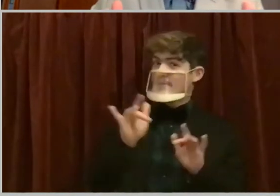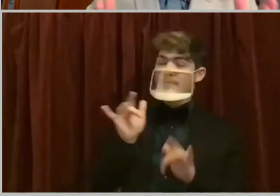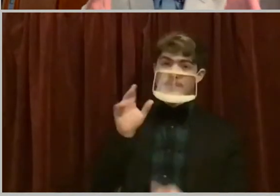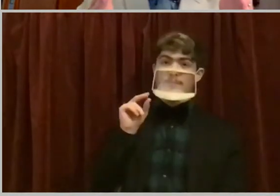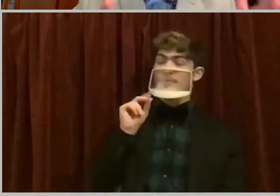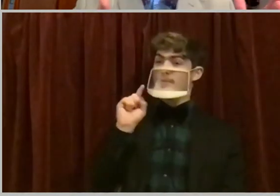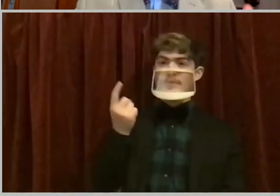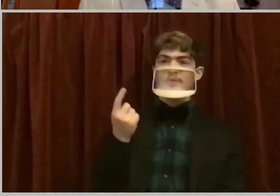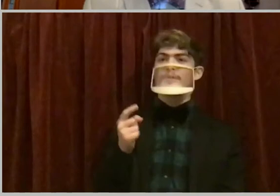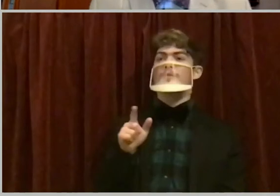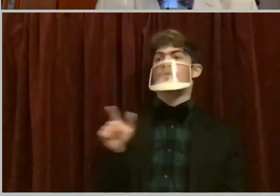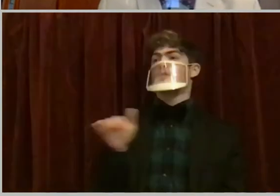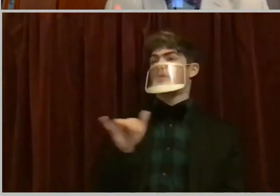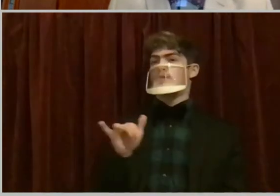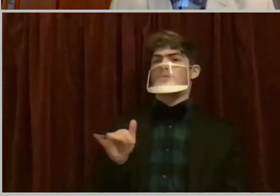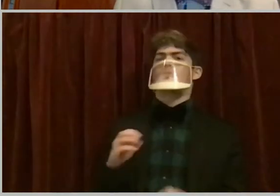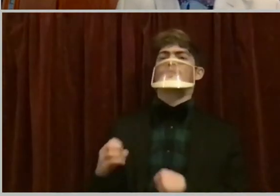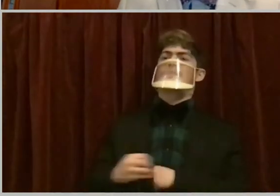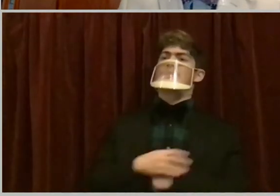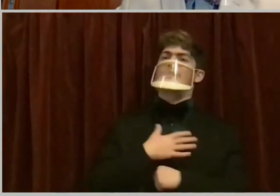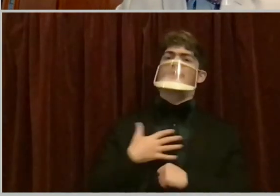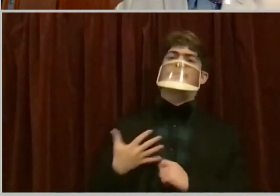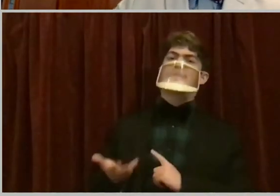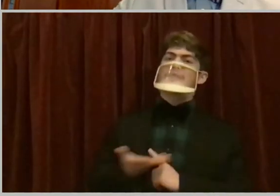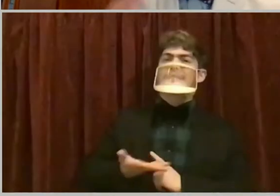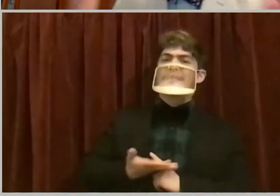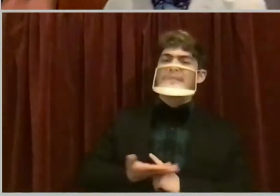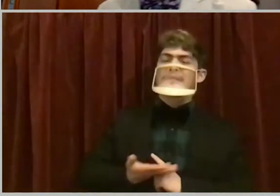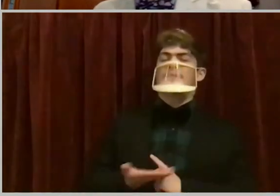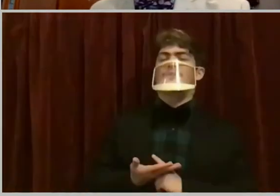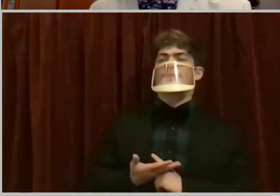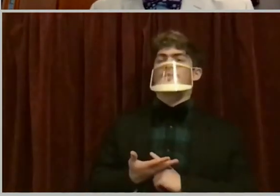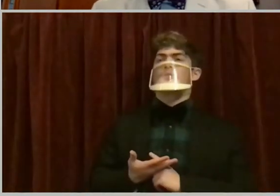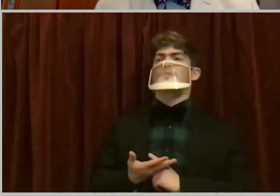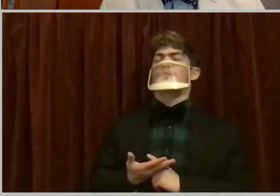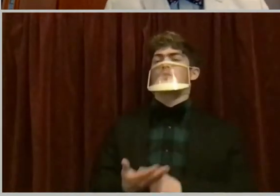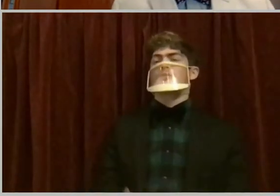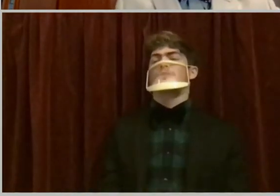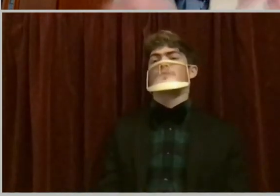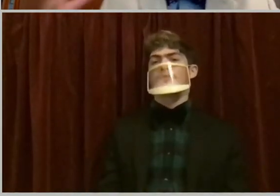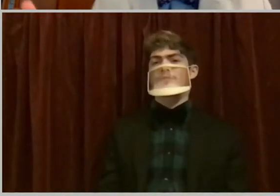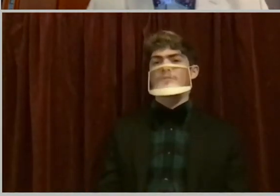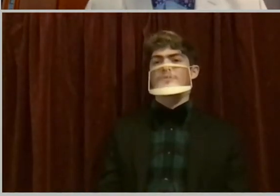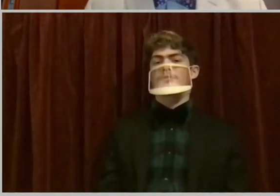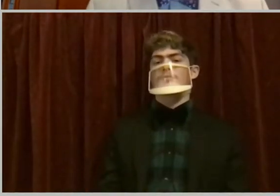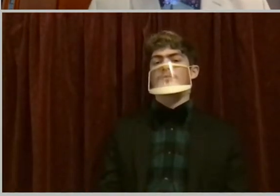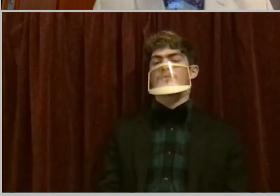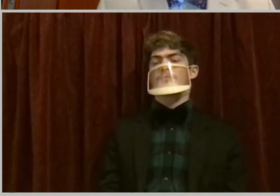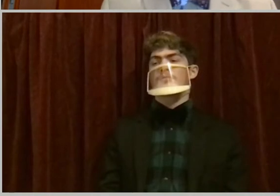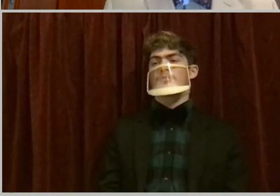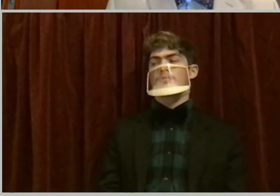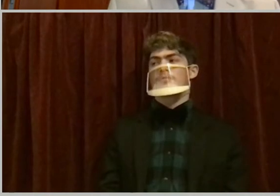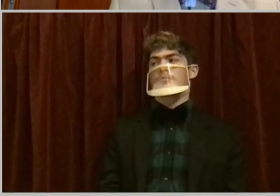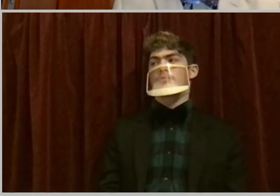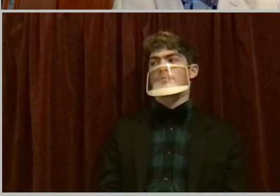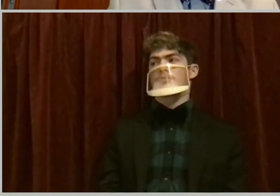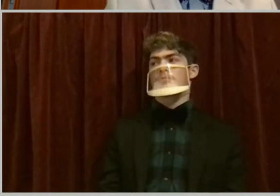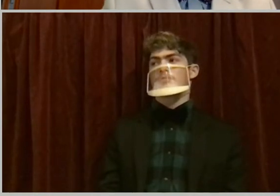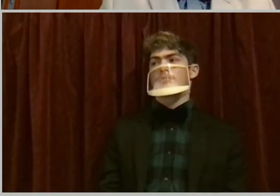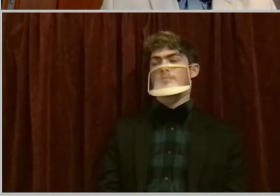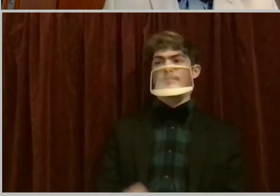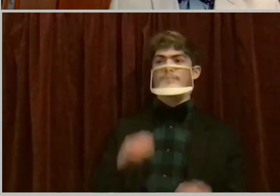Often the word compassion in the Bible is parallel to deliverance or